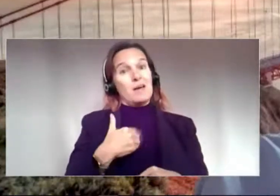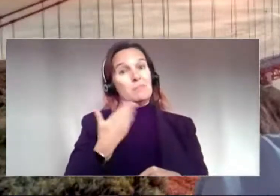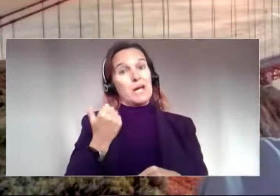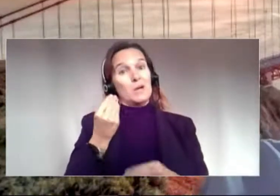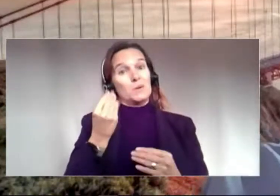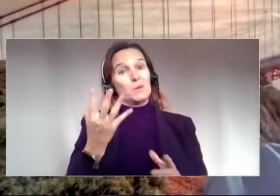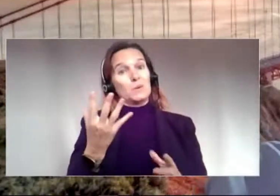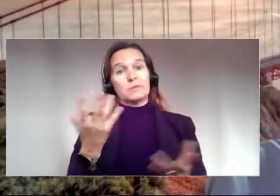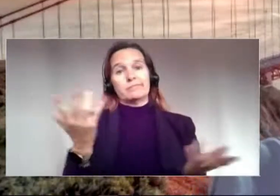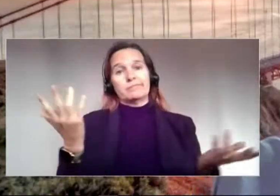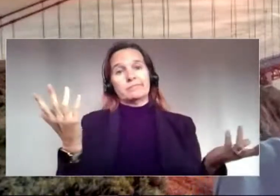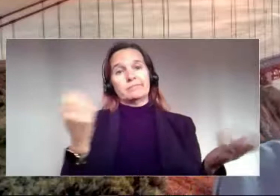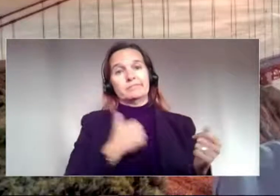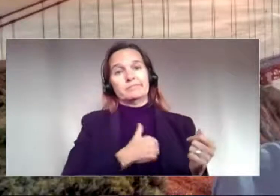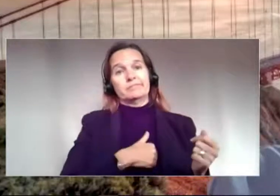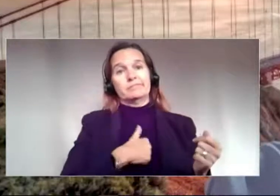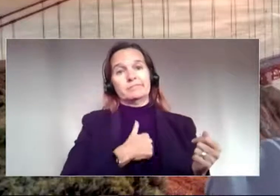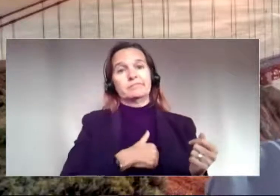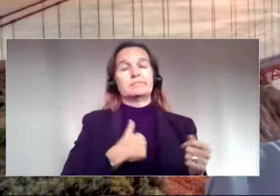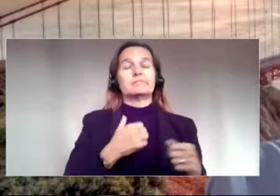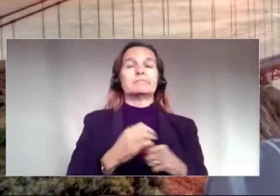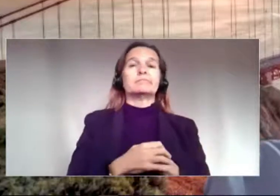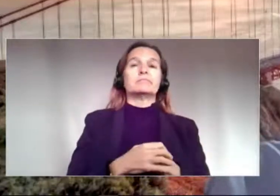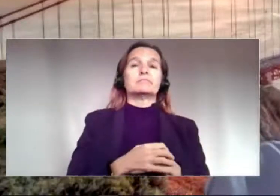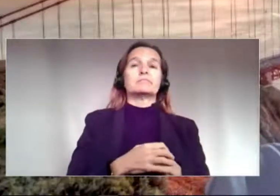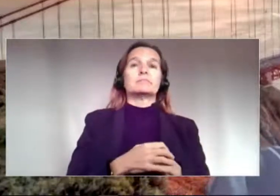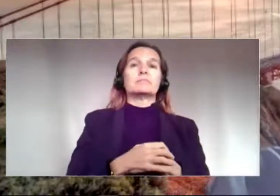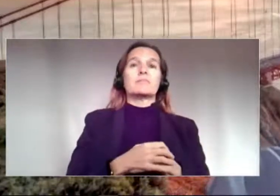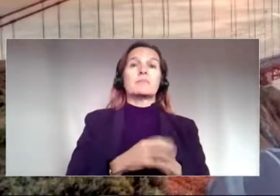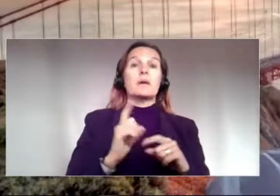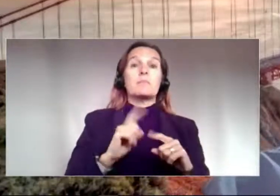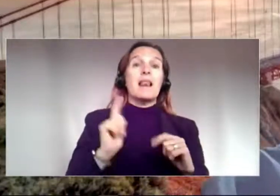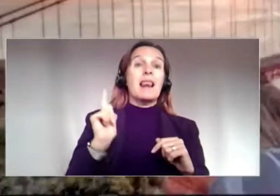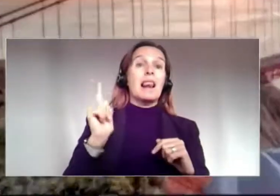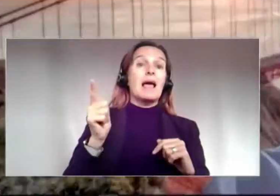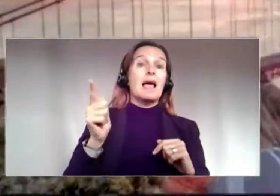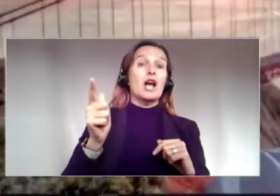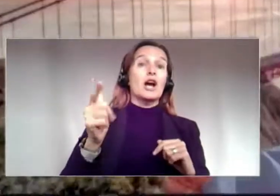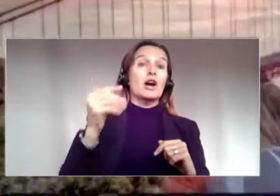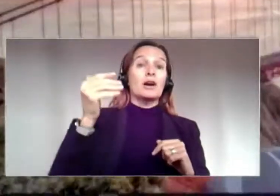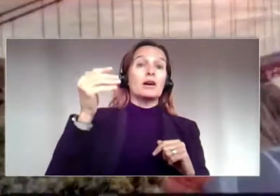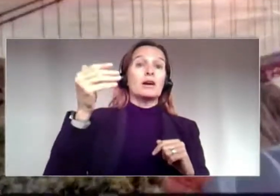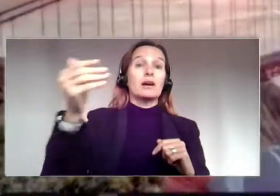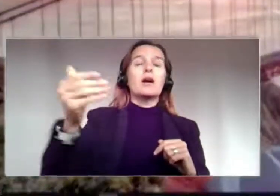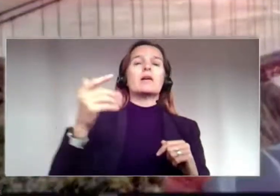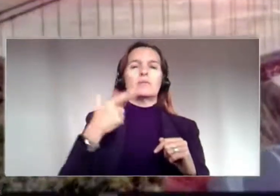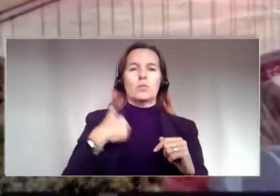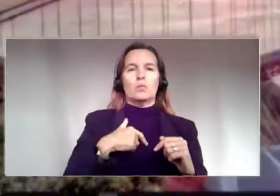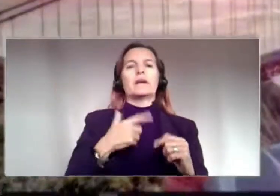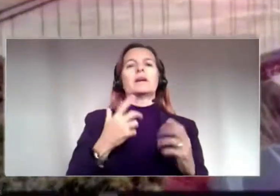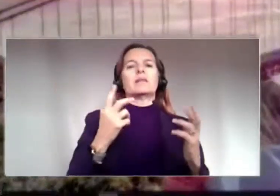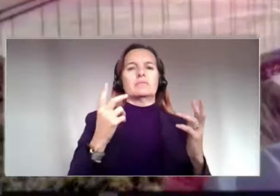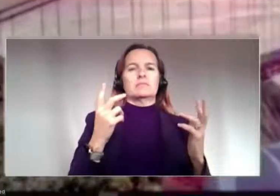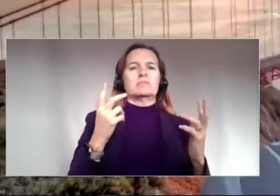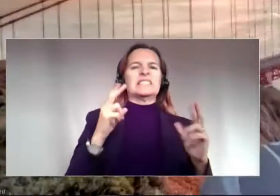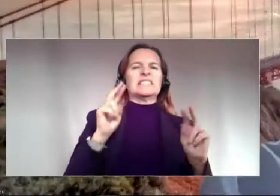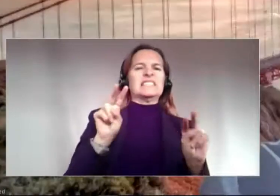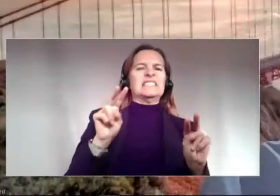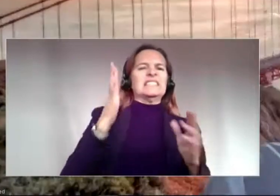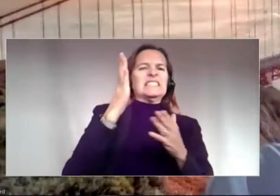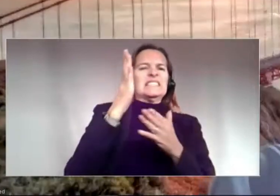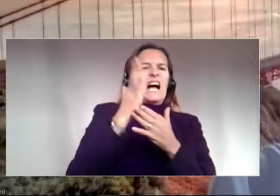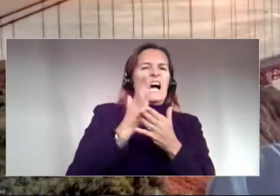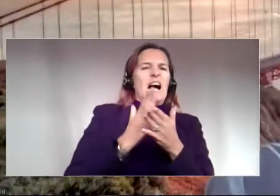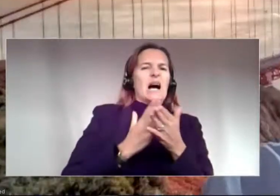don't. However, the extended forecast offers some hope of some relief approaching in the middle of next